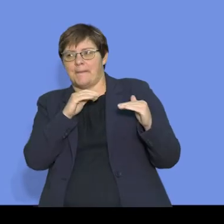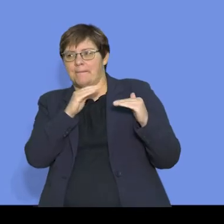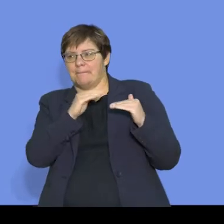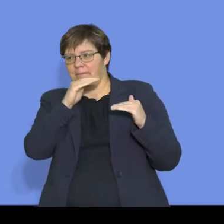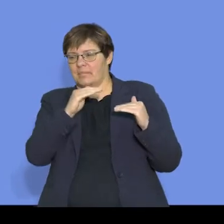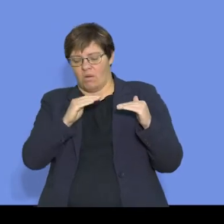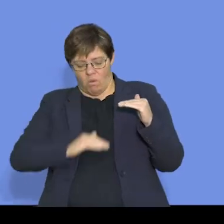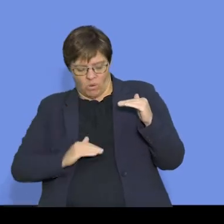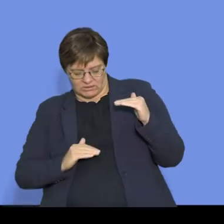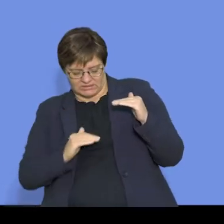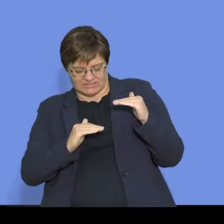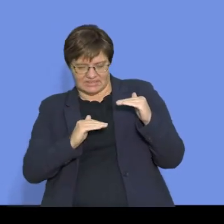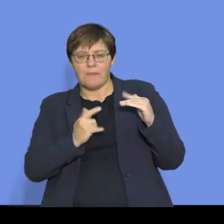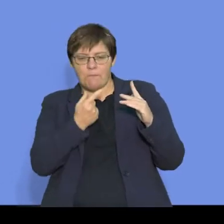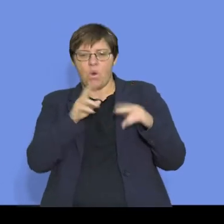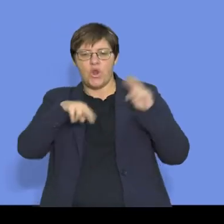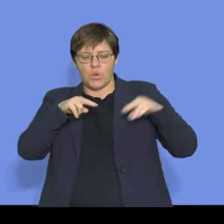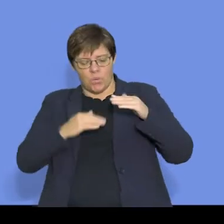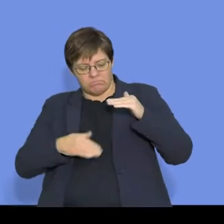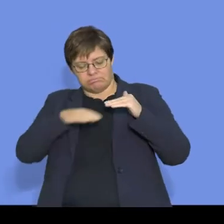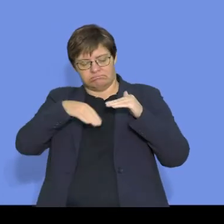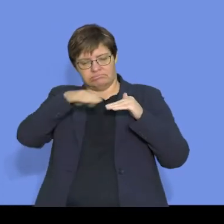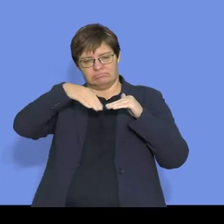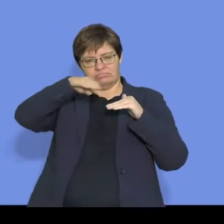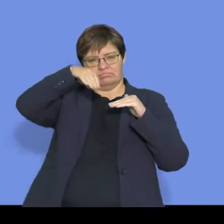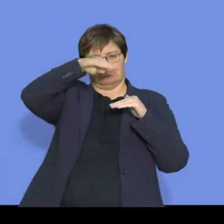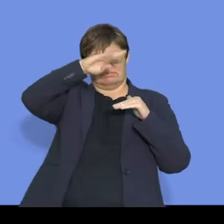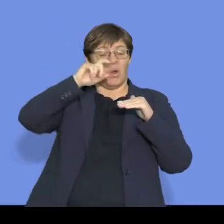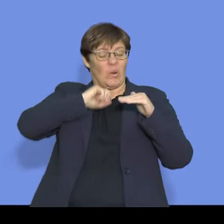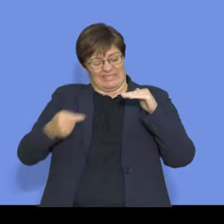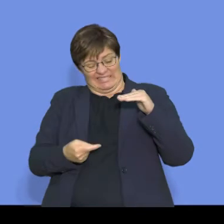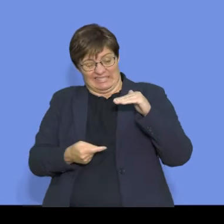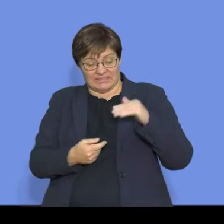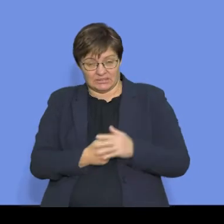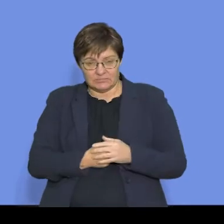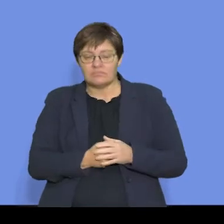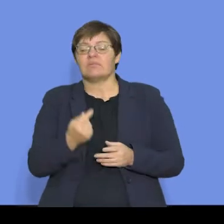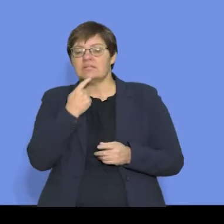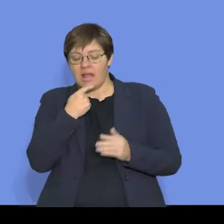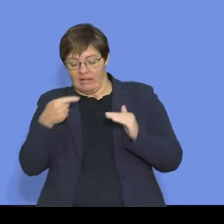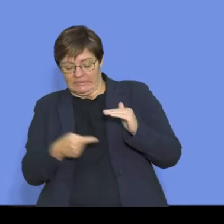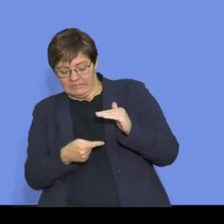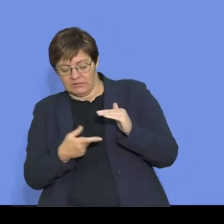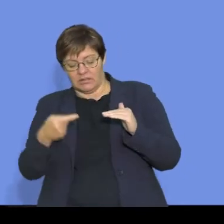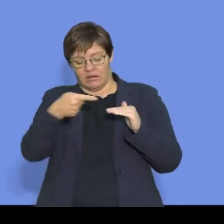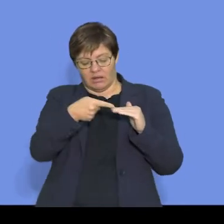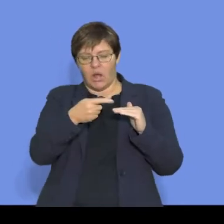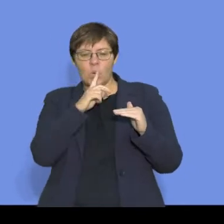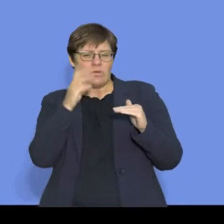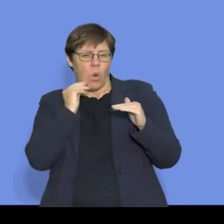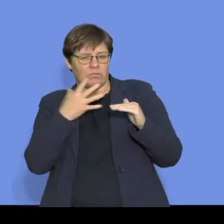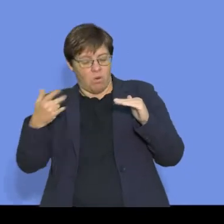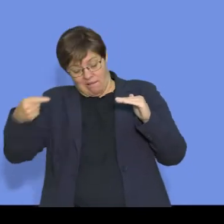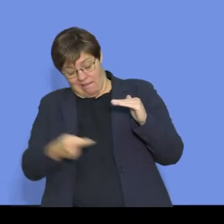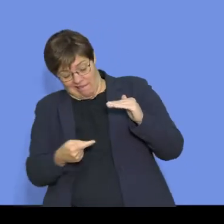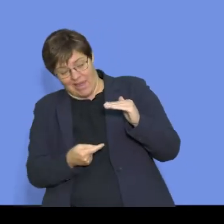at the bottom and the younger layers are at the top. This just tells you which fossil is older than which